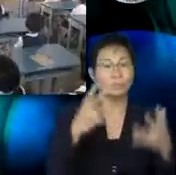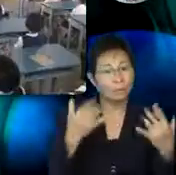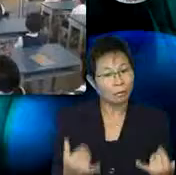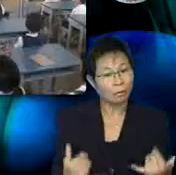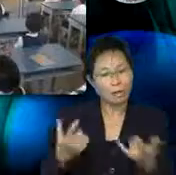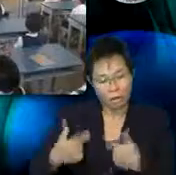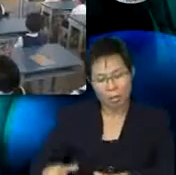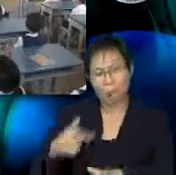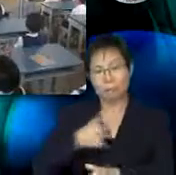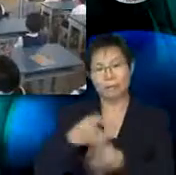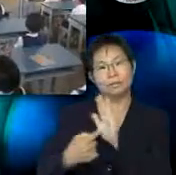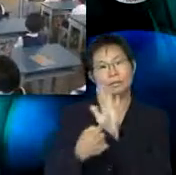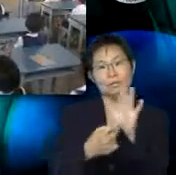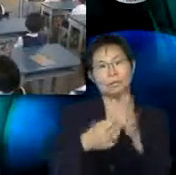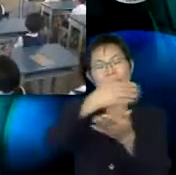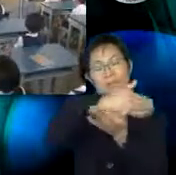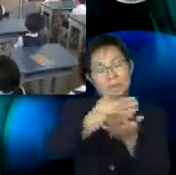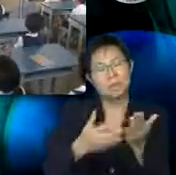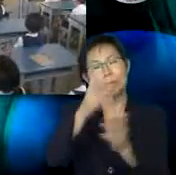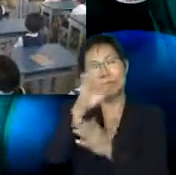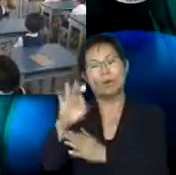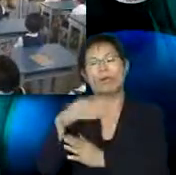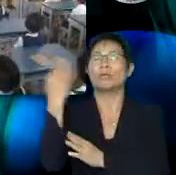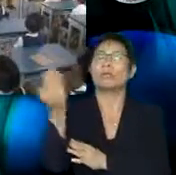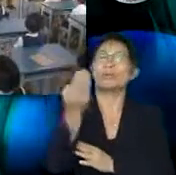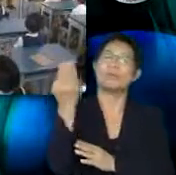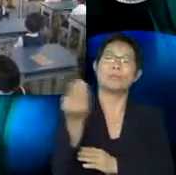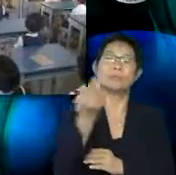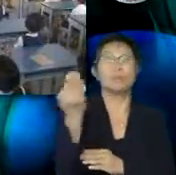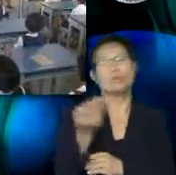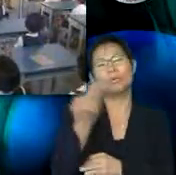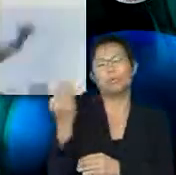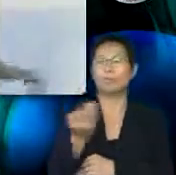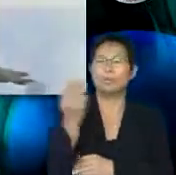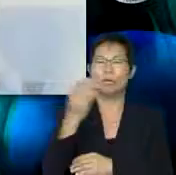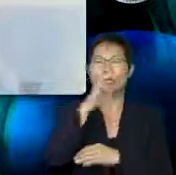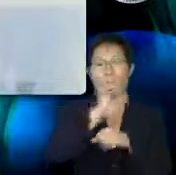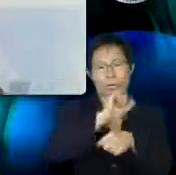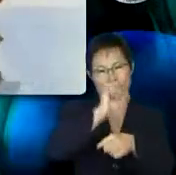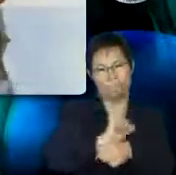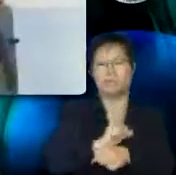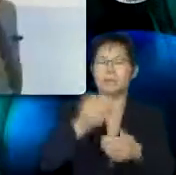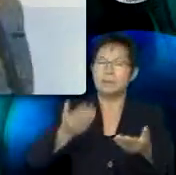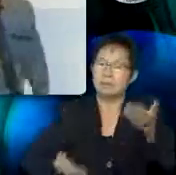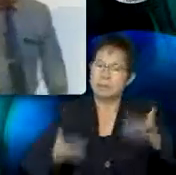Now, let me show you some of the common occupations. You might see it every